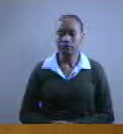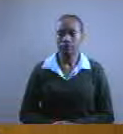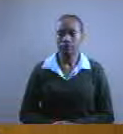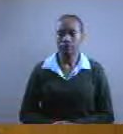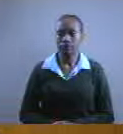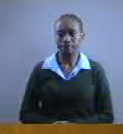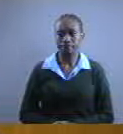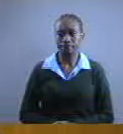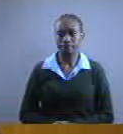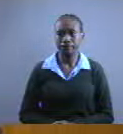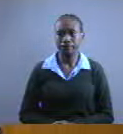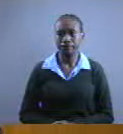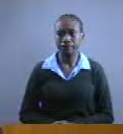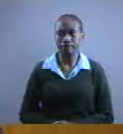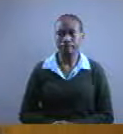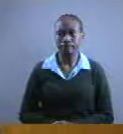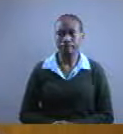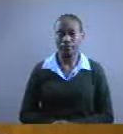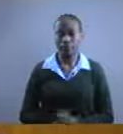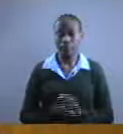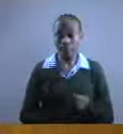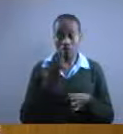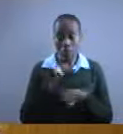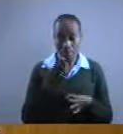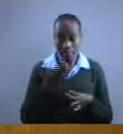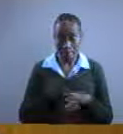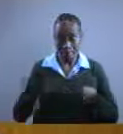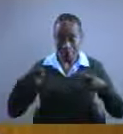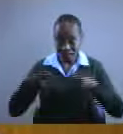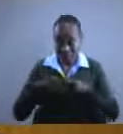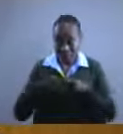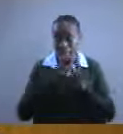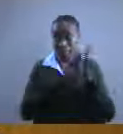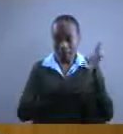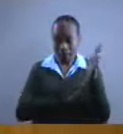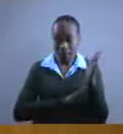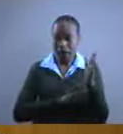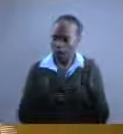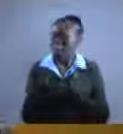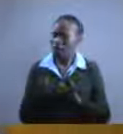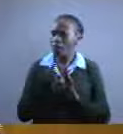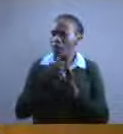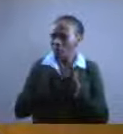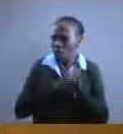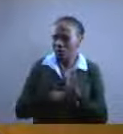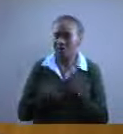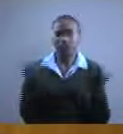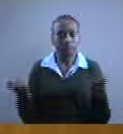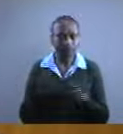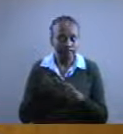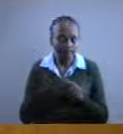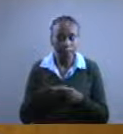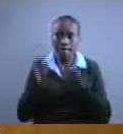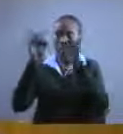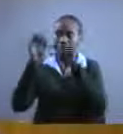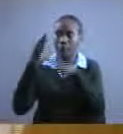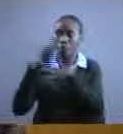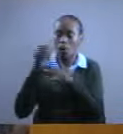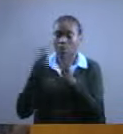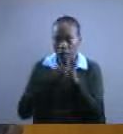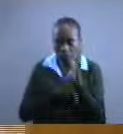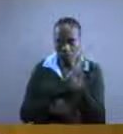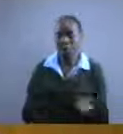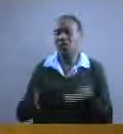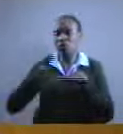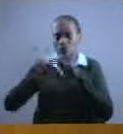The Employment Tax Incentive Bill complements existing government programs, such as Expanded Public Works Program, the